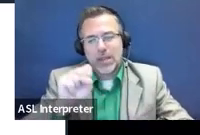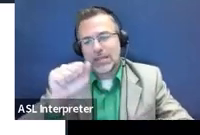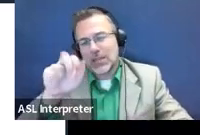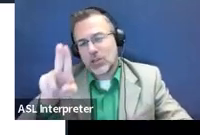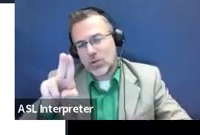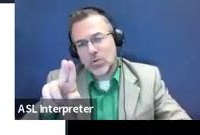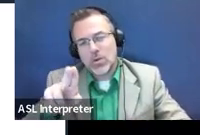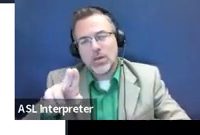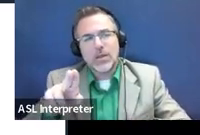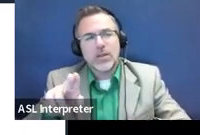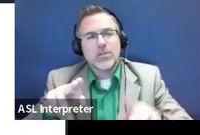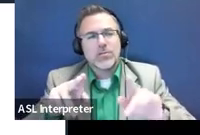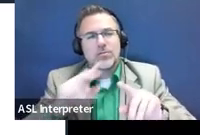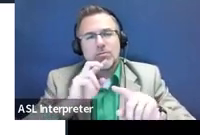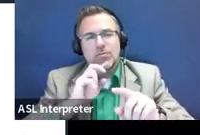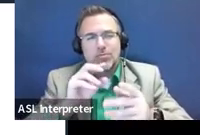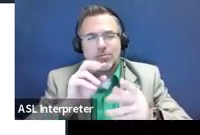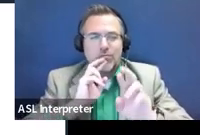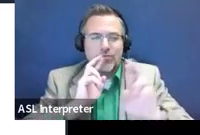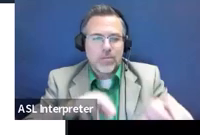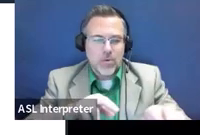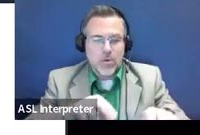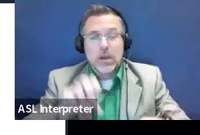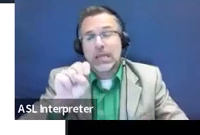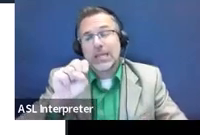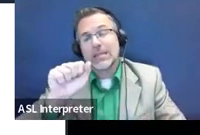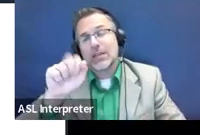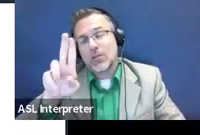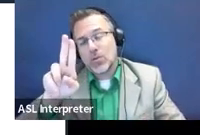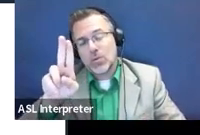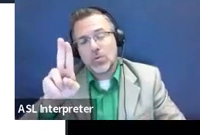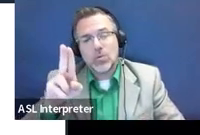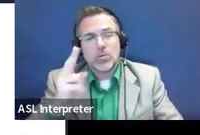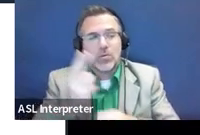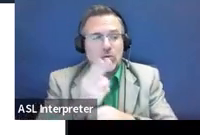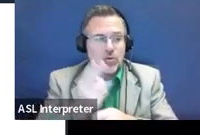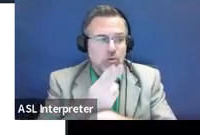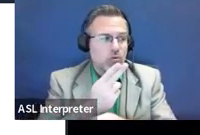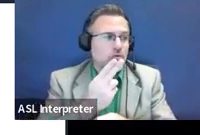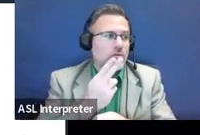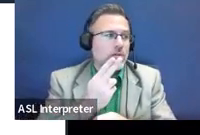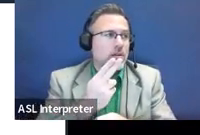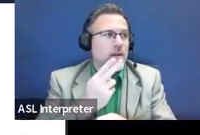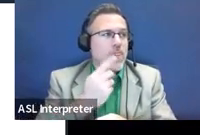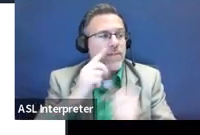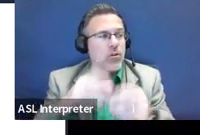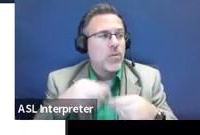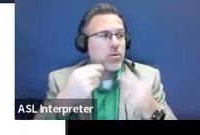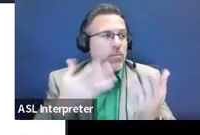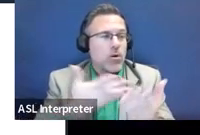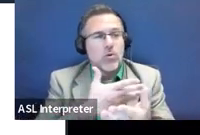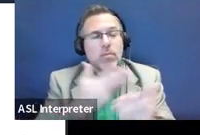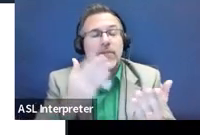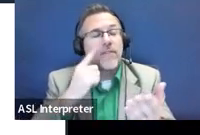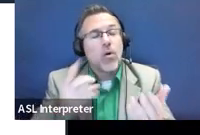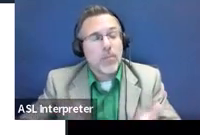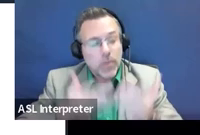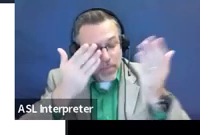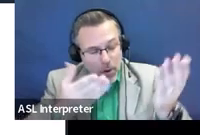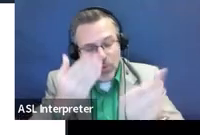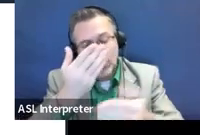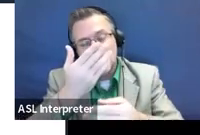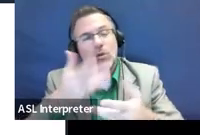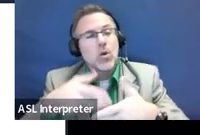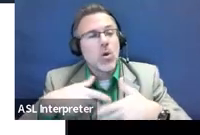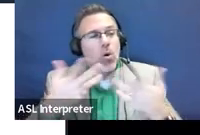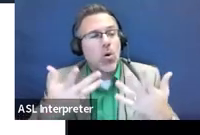record or report the SAU used as a basis for the proposed or refused actions. So this is where you're going to list all of those things that